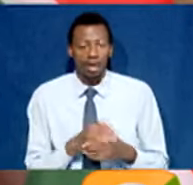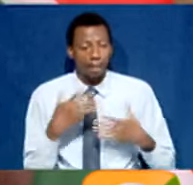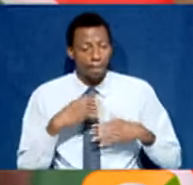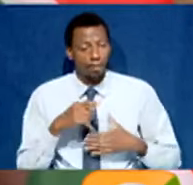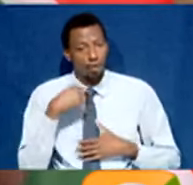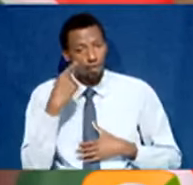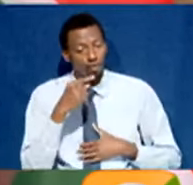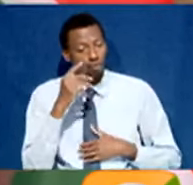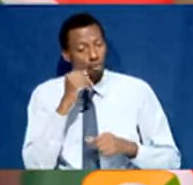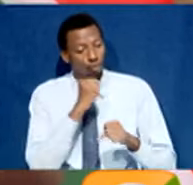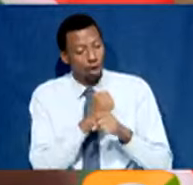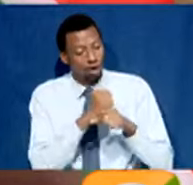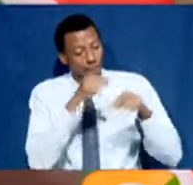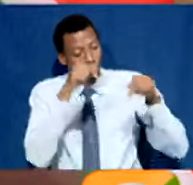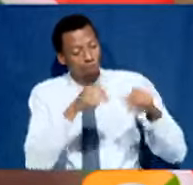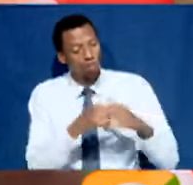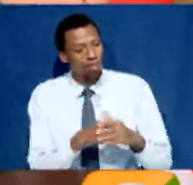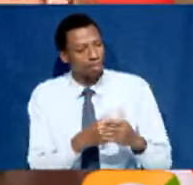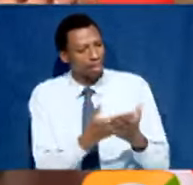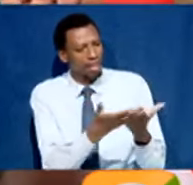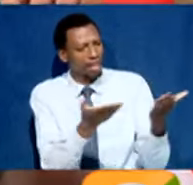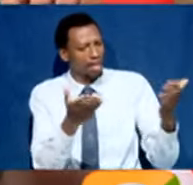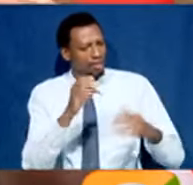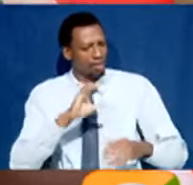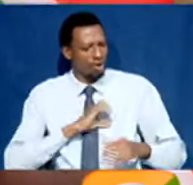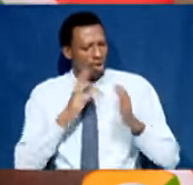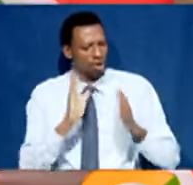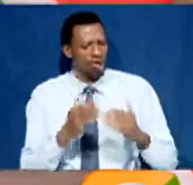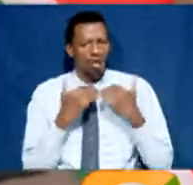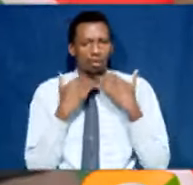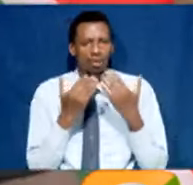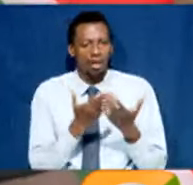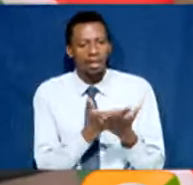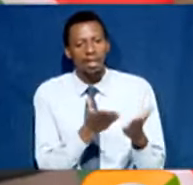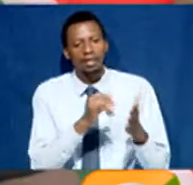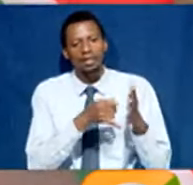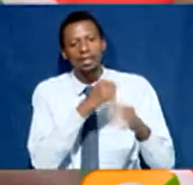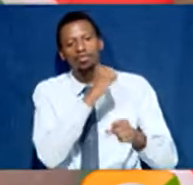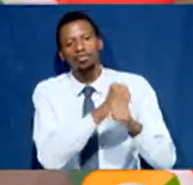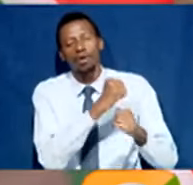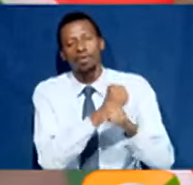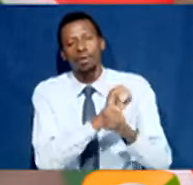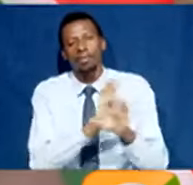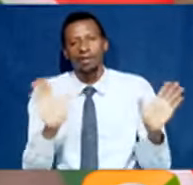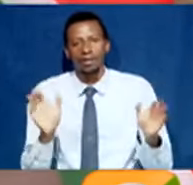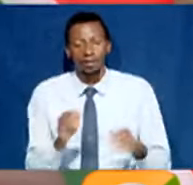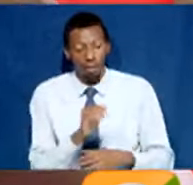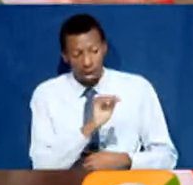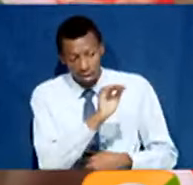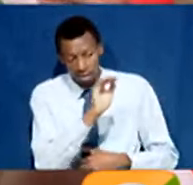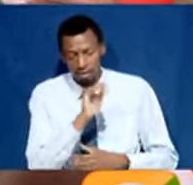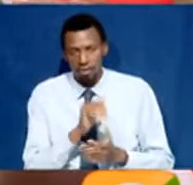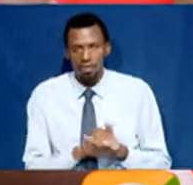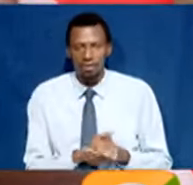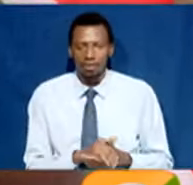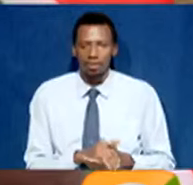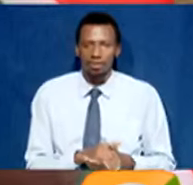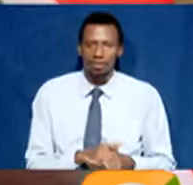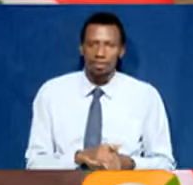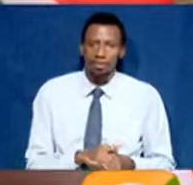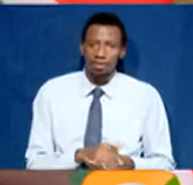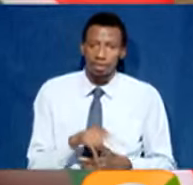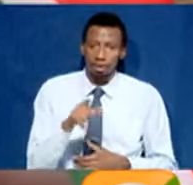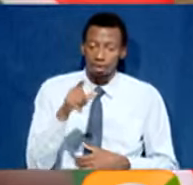people who are working today, they are not even the owners. They are just working. Go and ask them. And you see, this